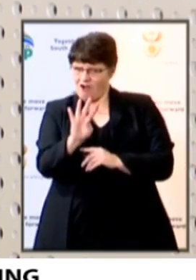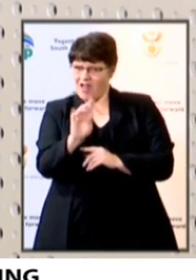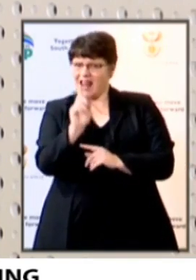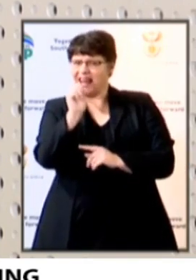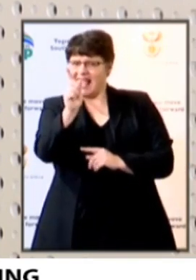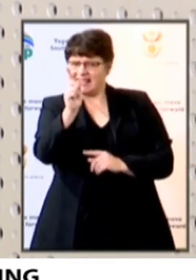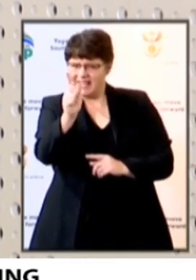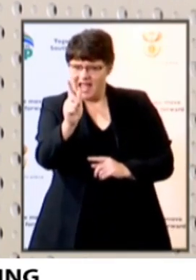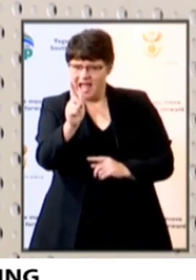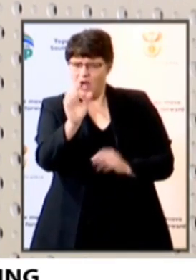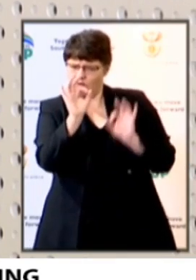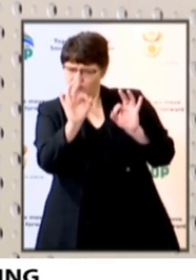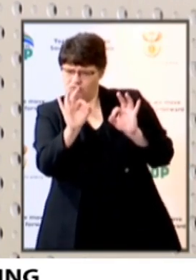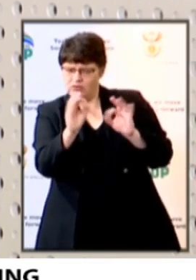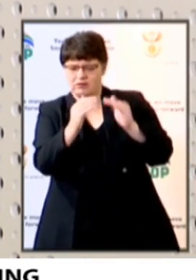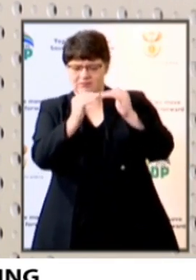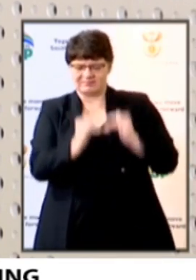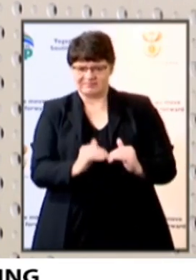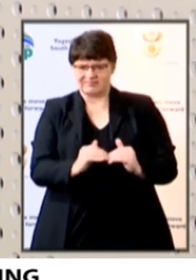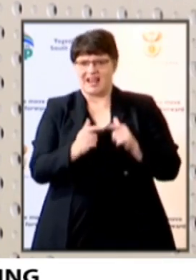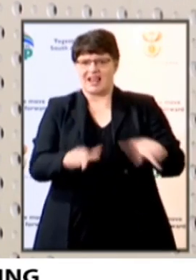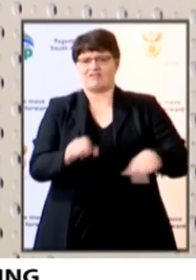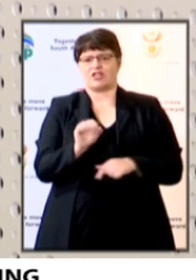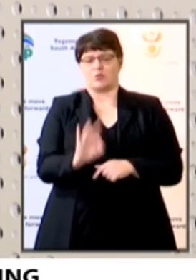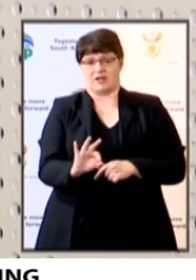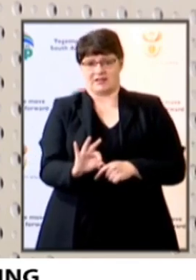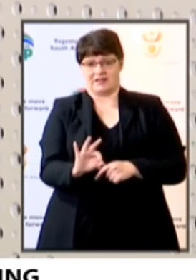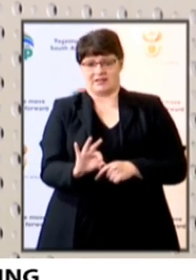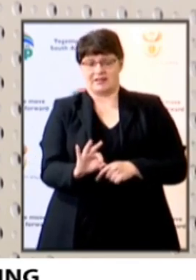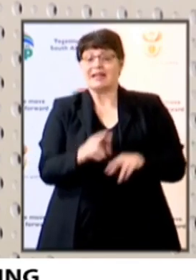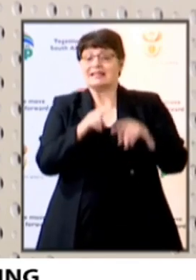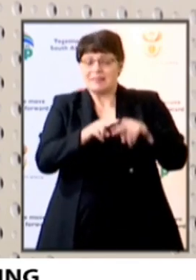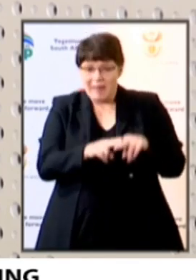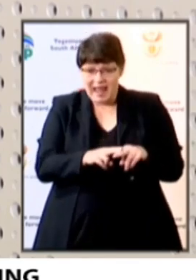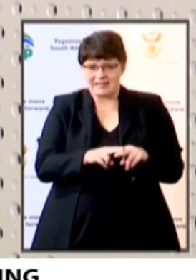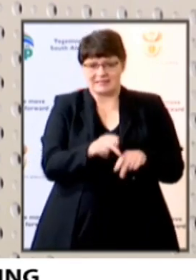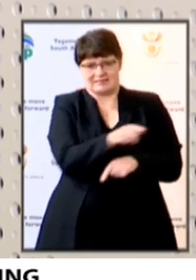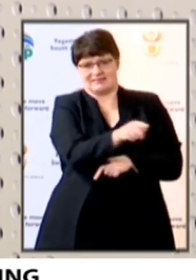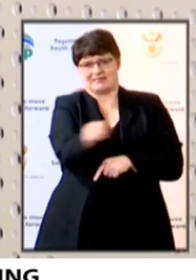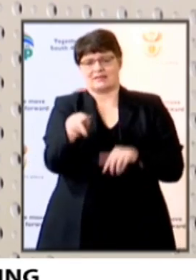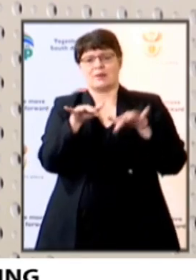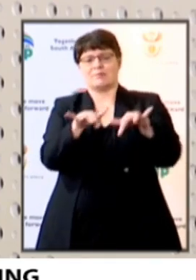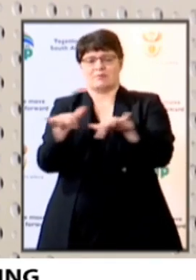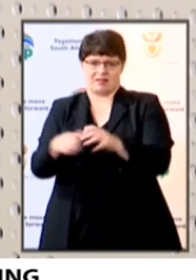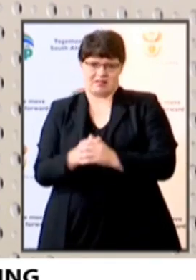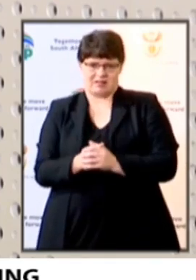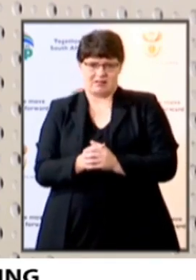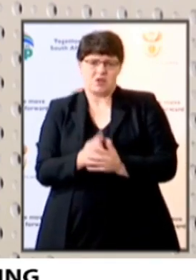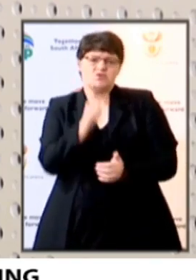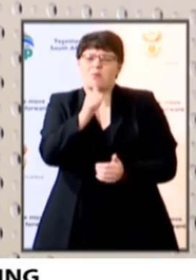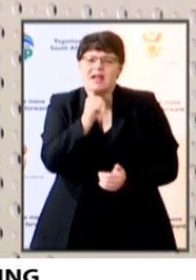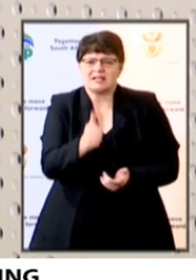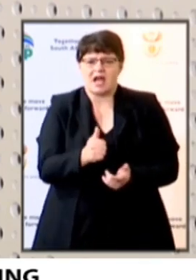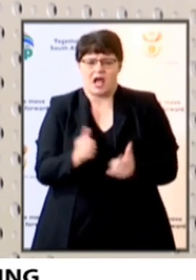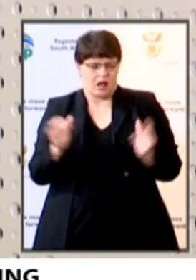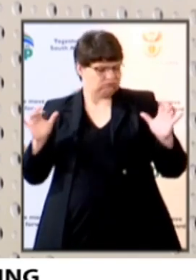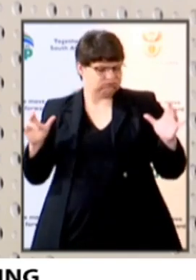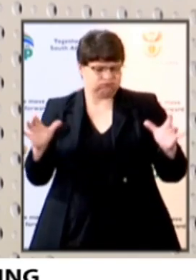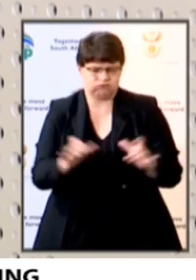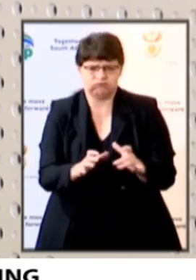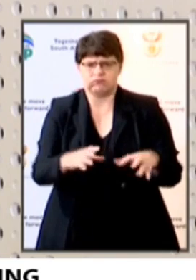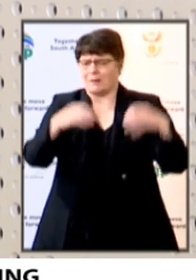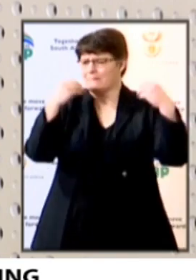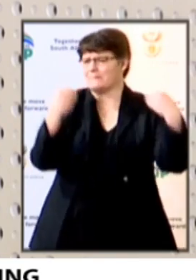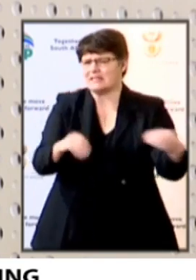get to level three. But if we don't, whether it's individuals, collectives,